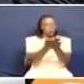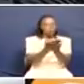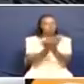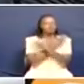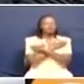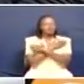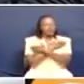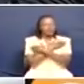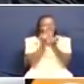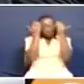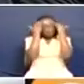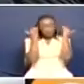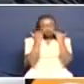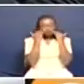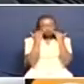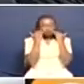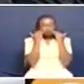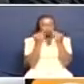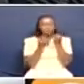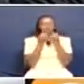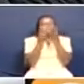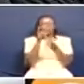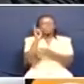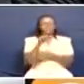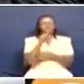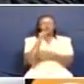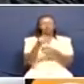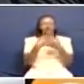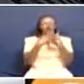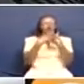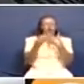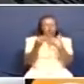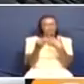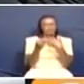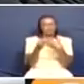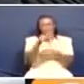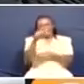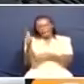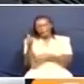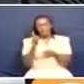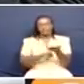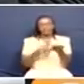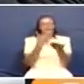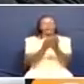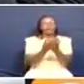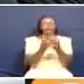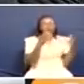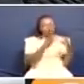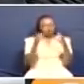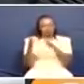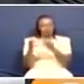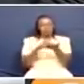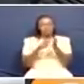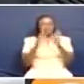brief should not duplicate arguments in the submissions of the parties, it was important